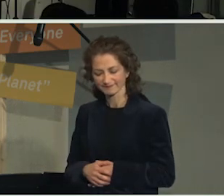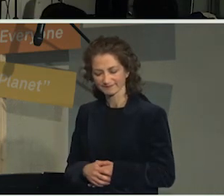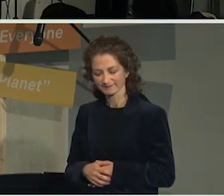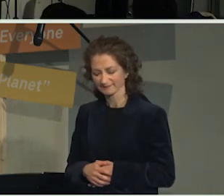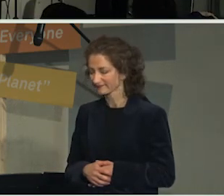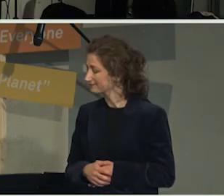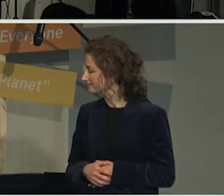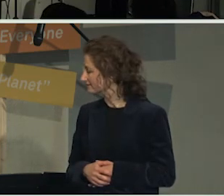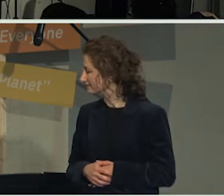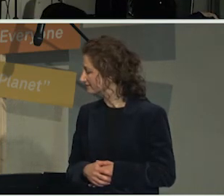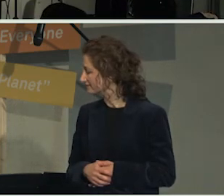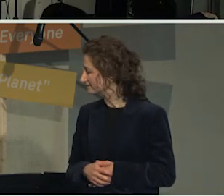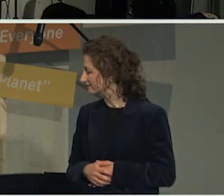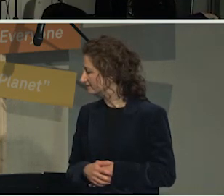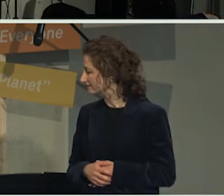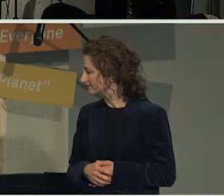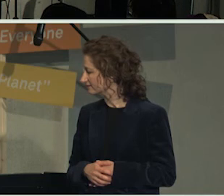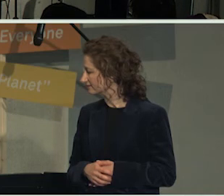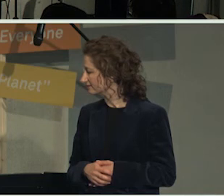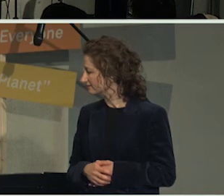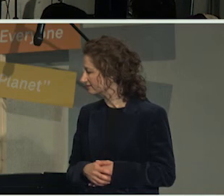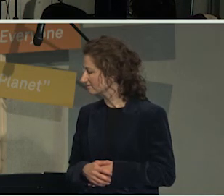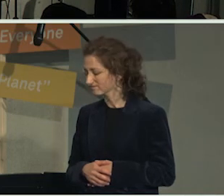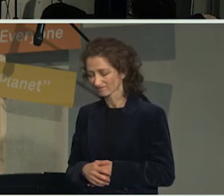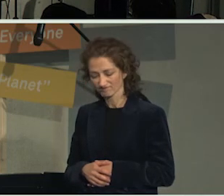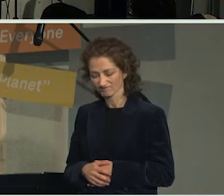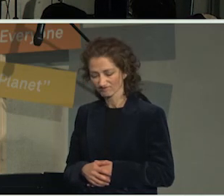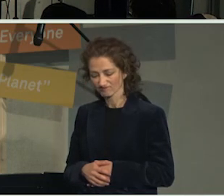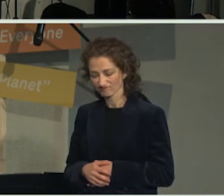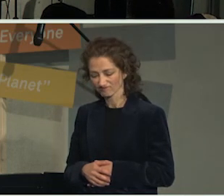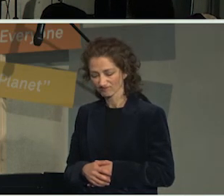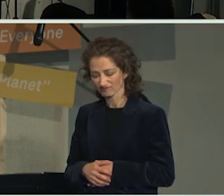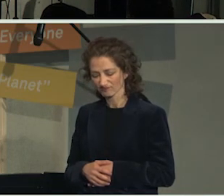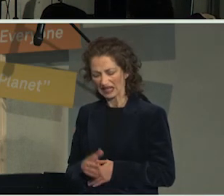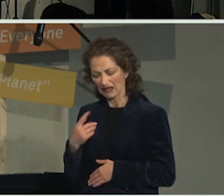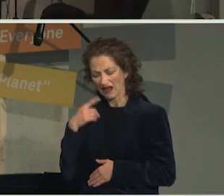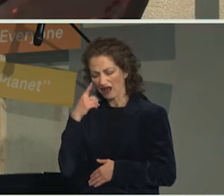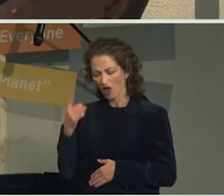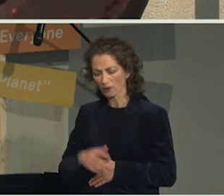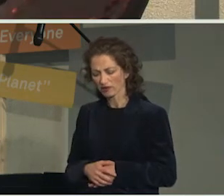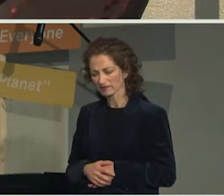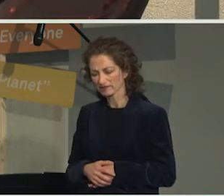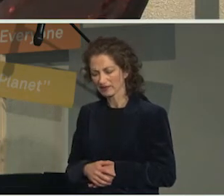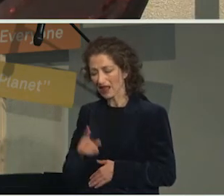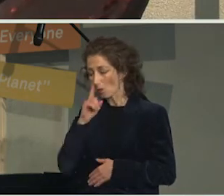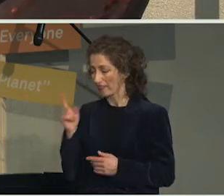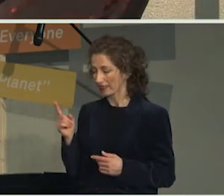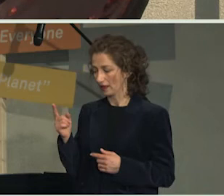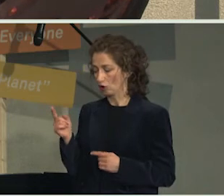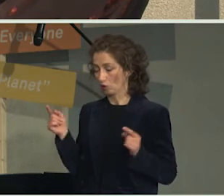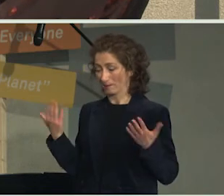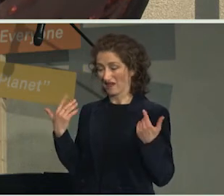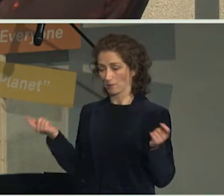But I think it would work. I think it would really work. I